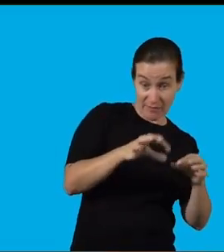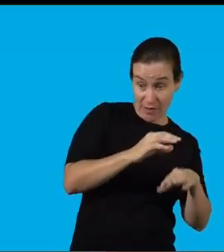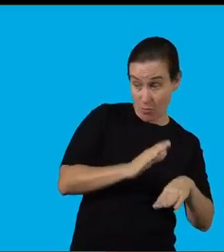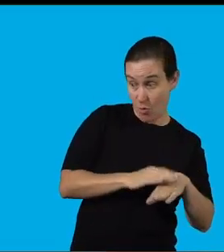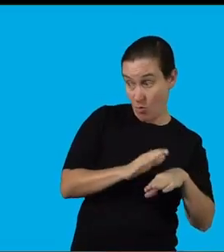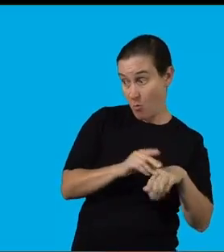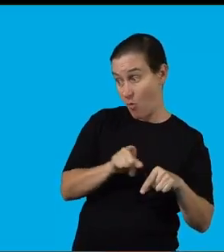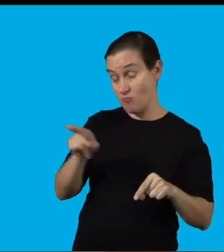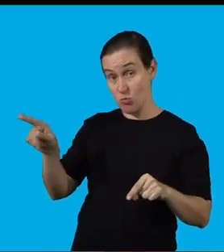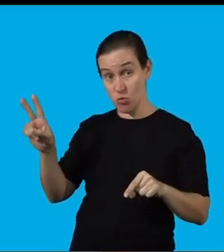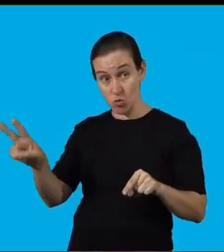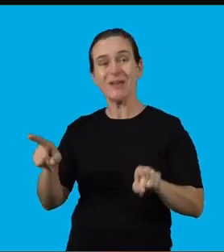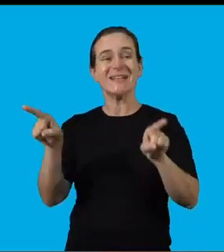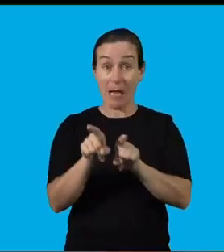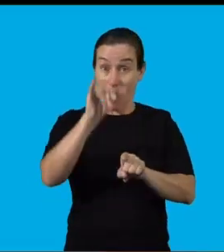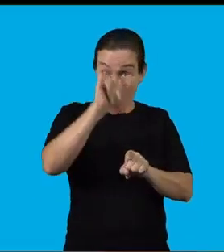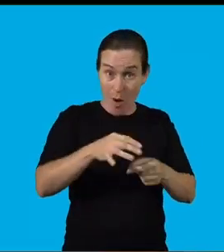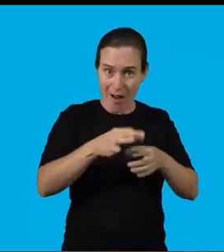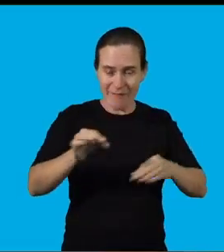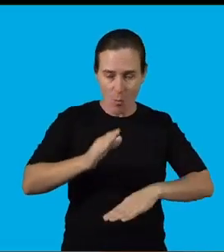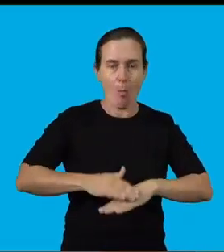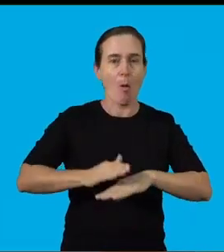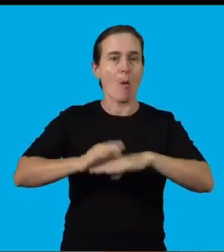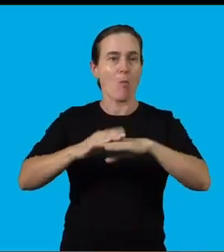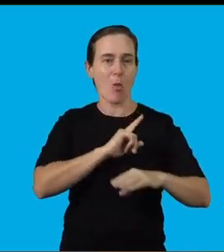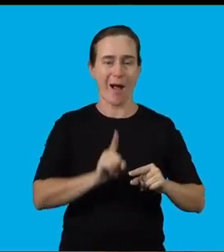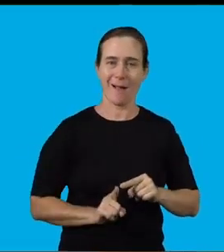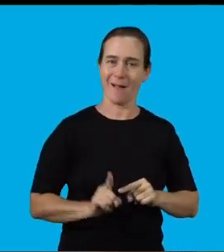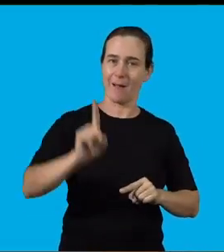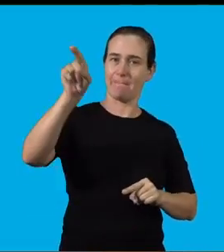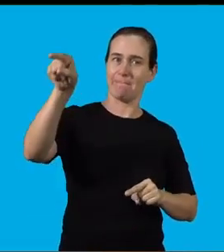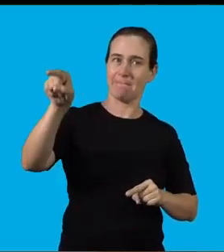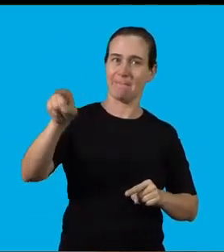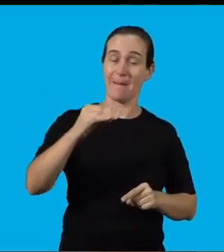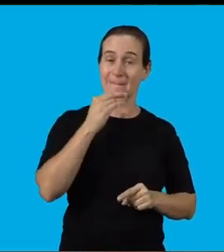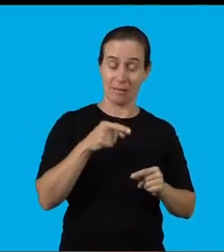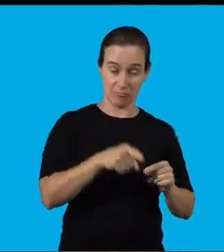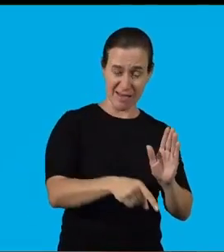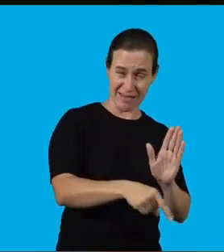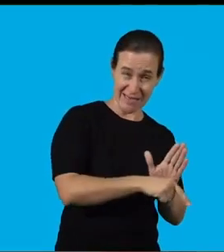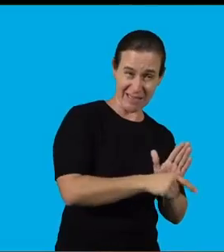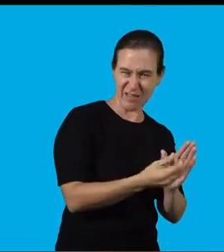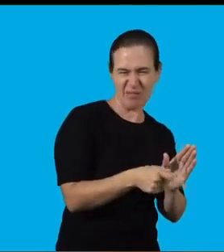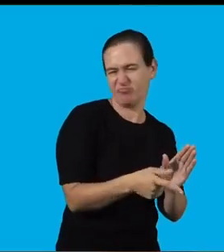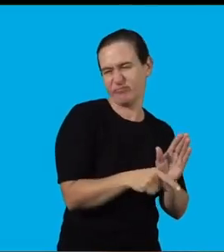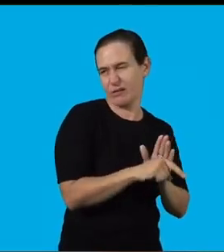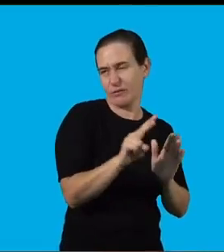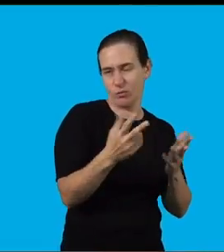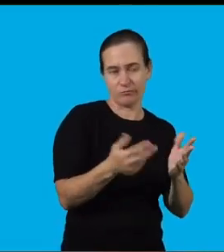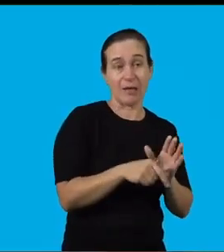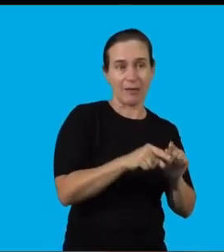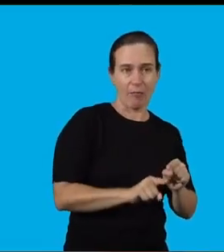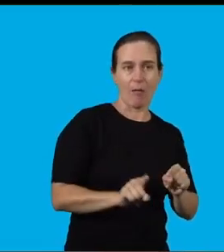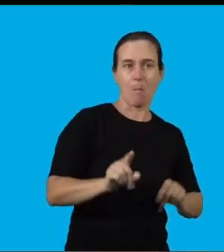the y values also increase. So you can see this y value here, it's going to be positive. It's going to be much bigger than the y